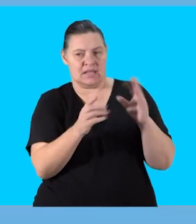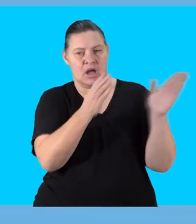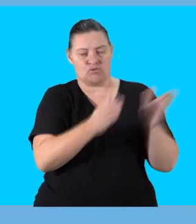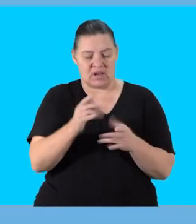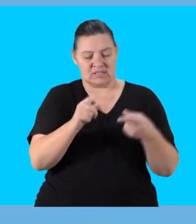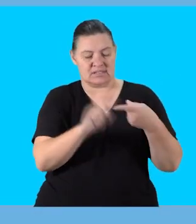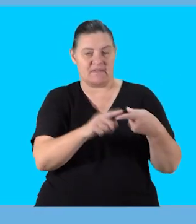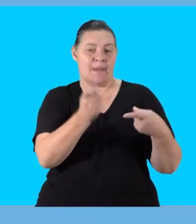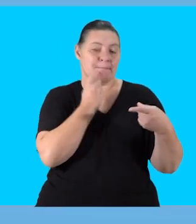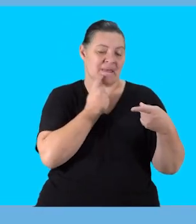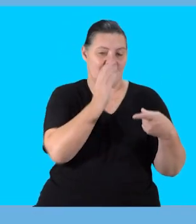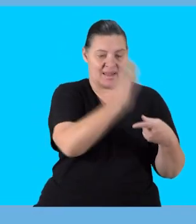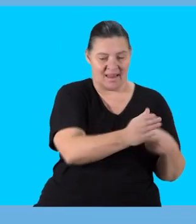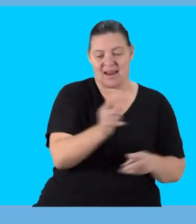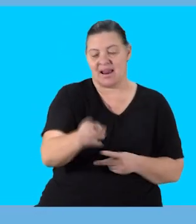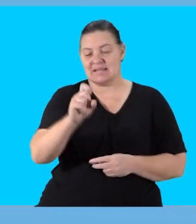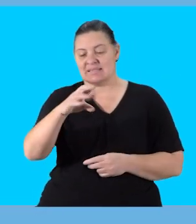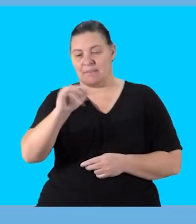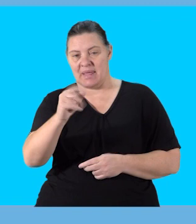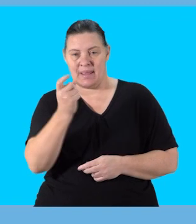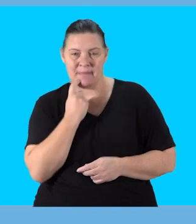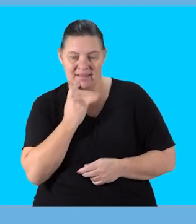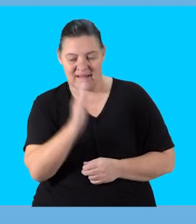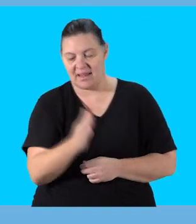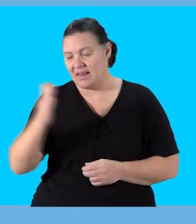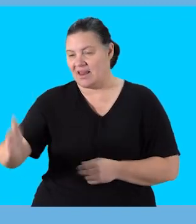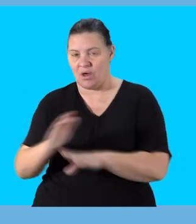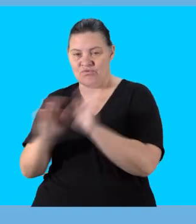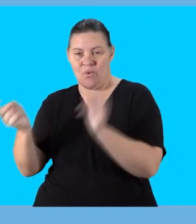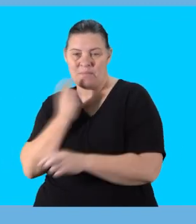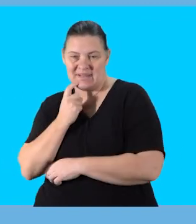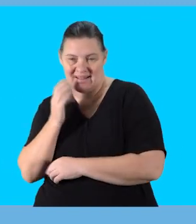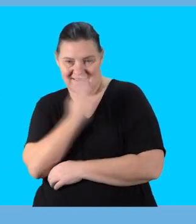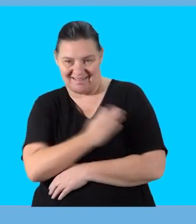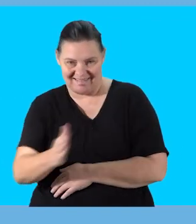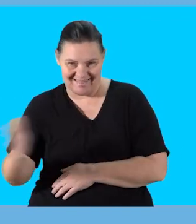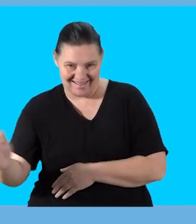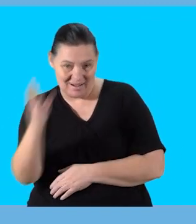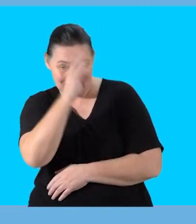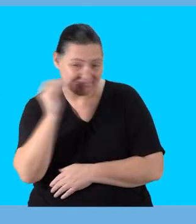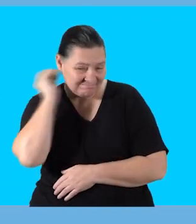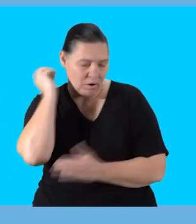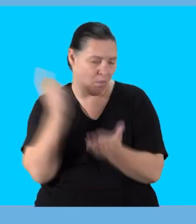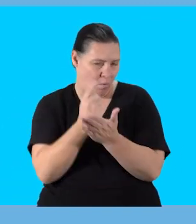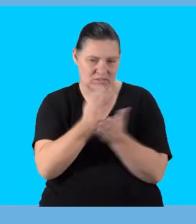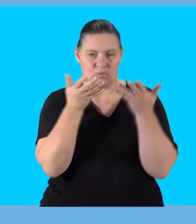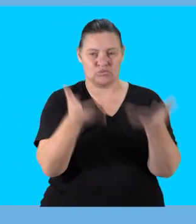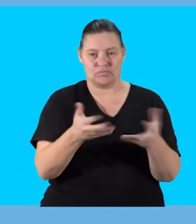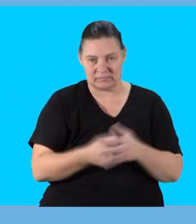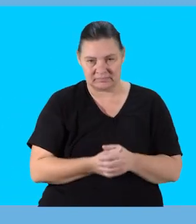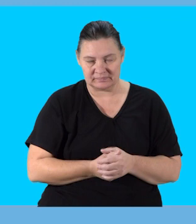categories. We have the metals, we have the semi-metals, and we have the non-metals. And remember, keep this in mind always.